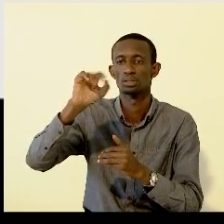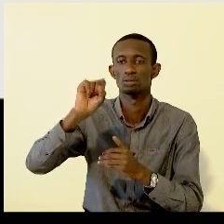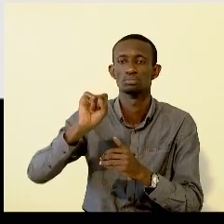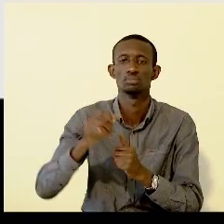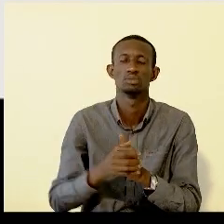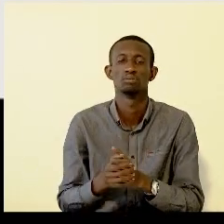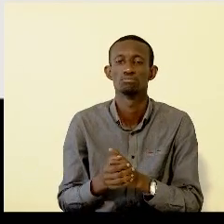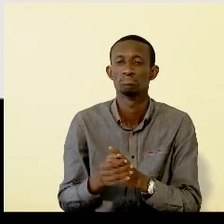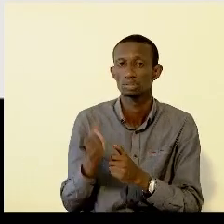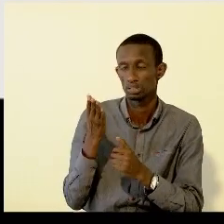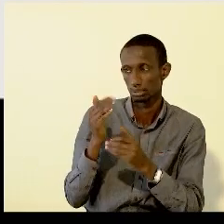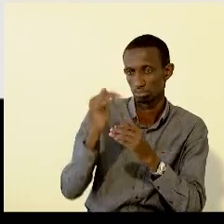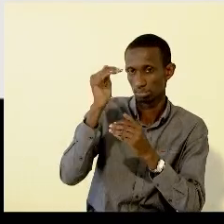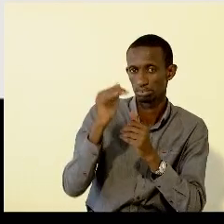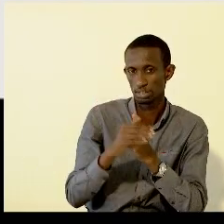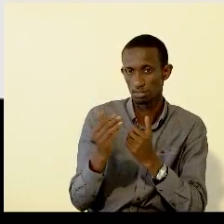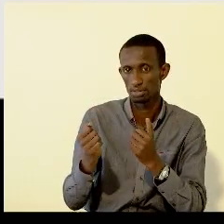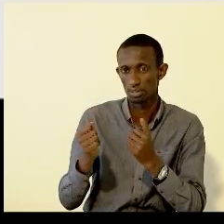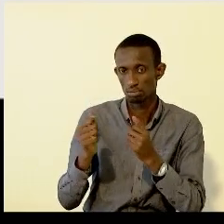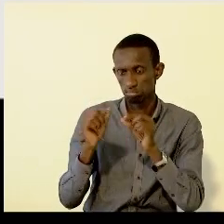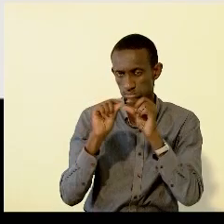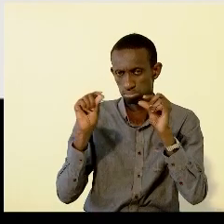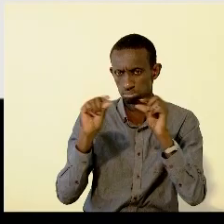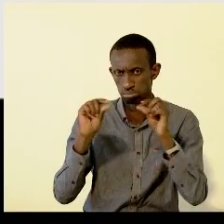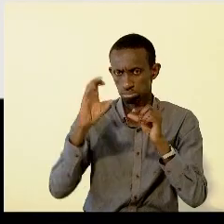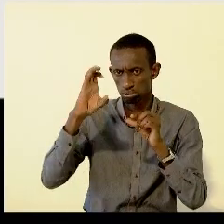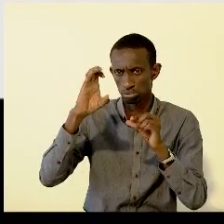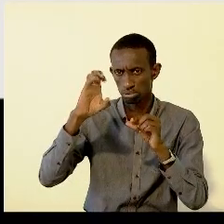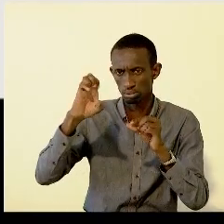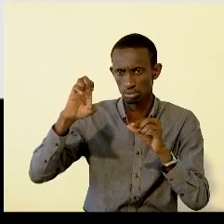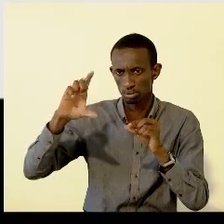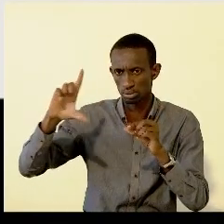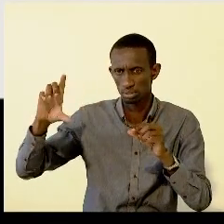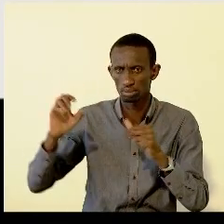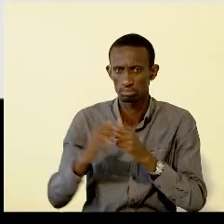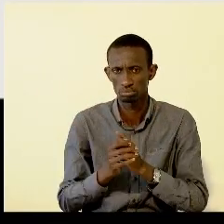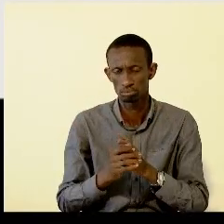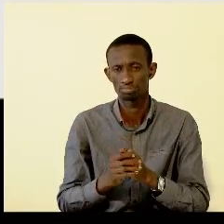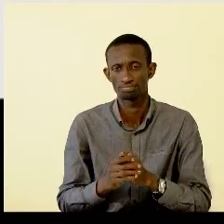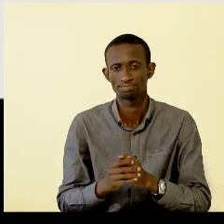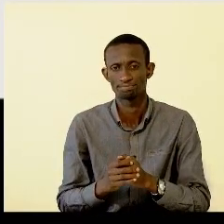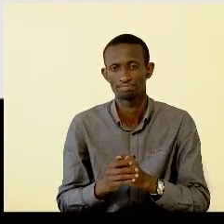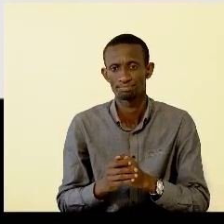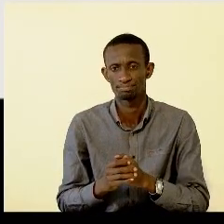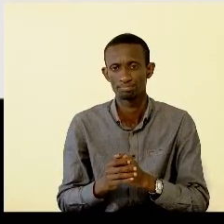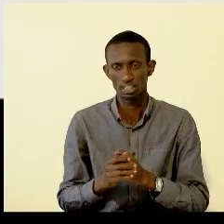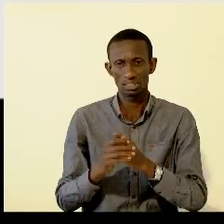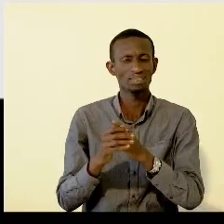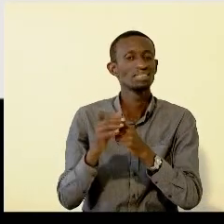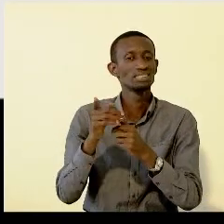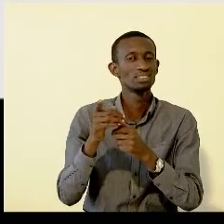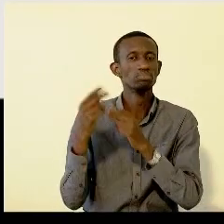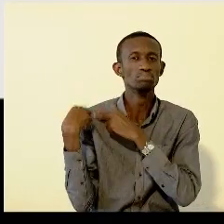the upper epidermis which has cells. These are the cells that make upper epidermis, and the function of the